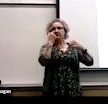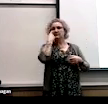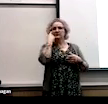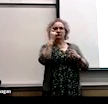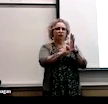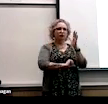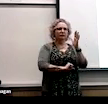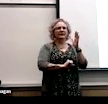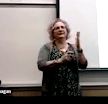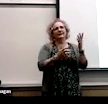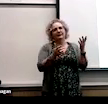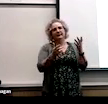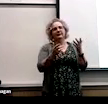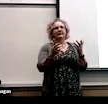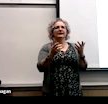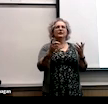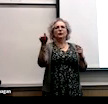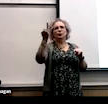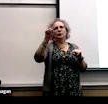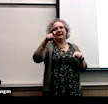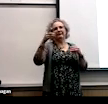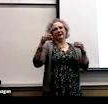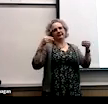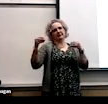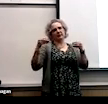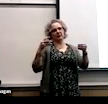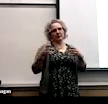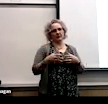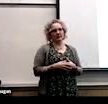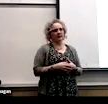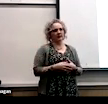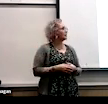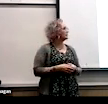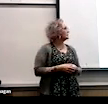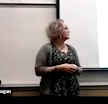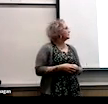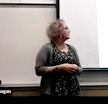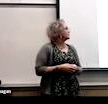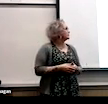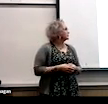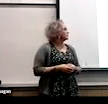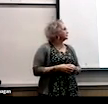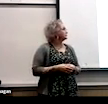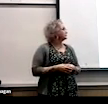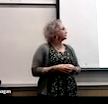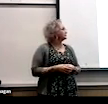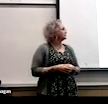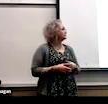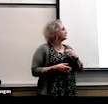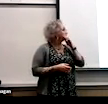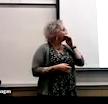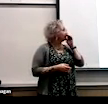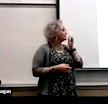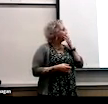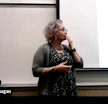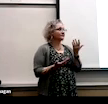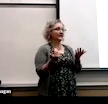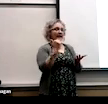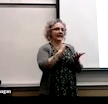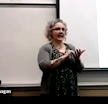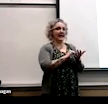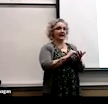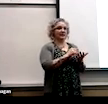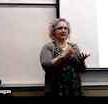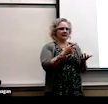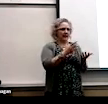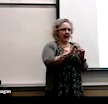well. Whether you're targeting your transition plan primarily to the youth or to the caregiver needs to be flexible. It's just like we said,